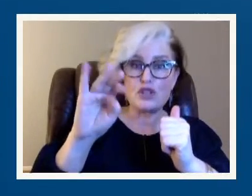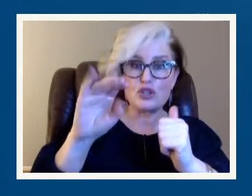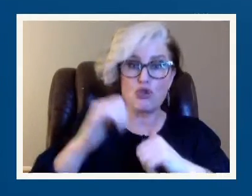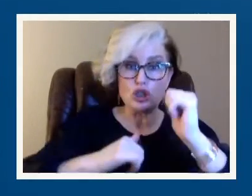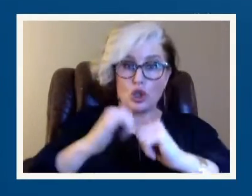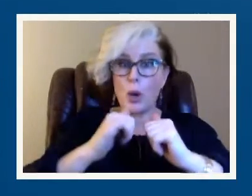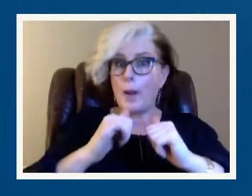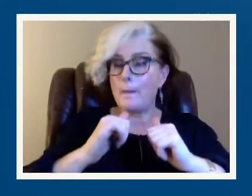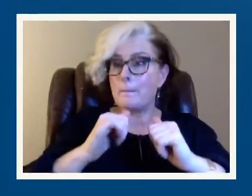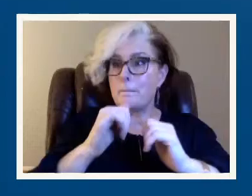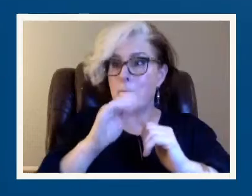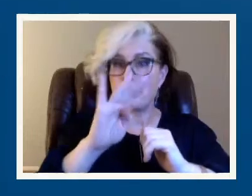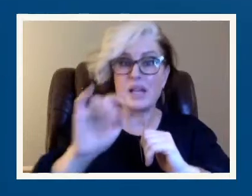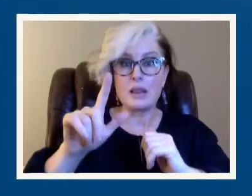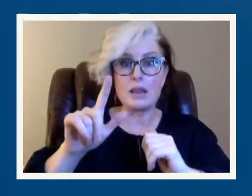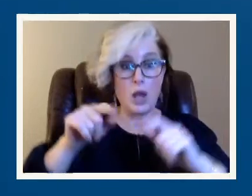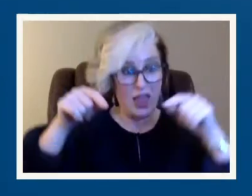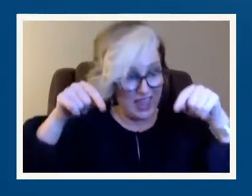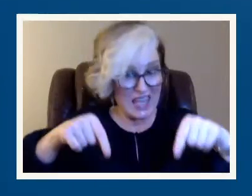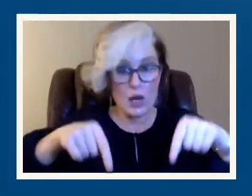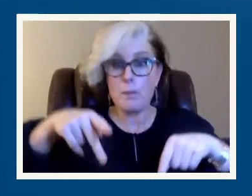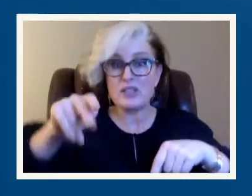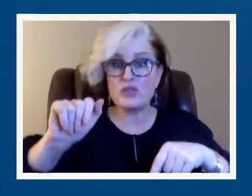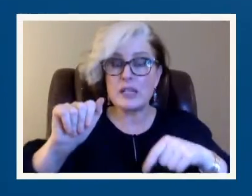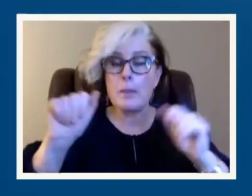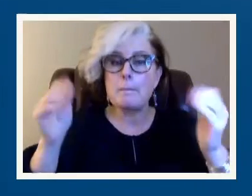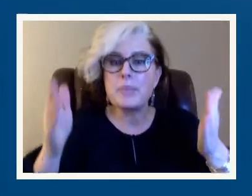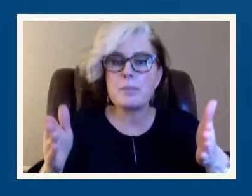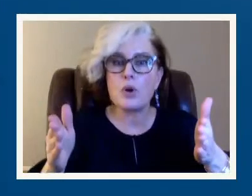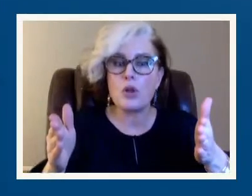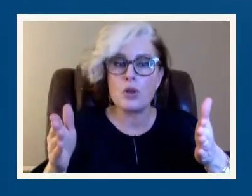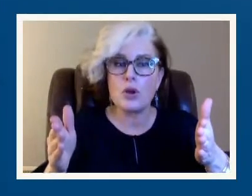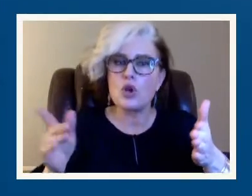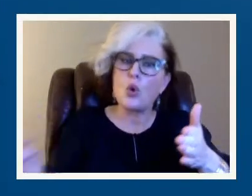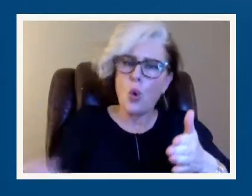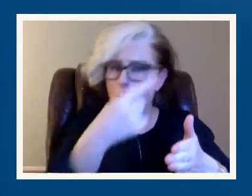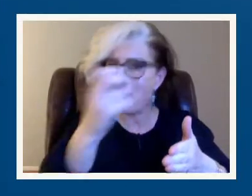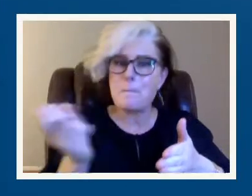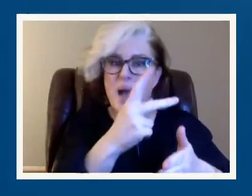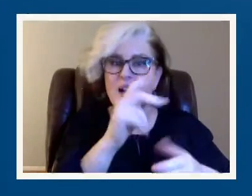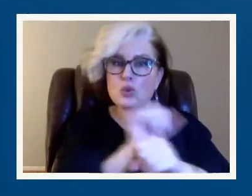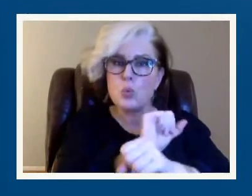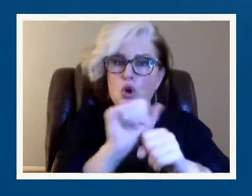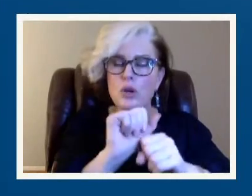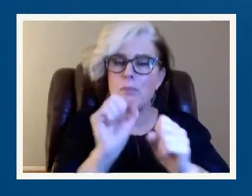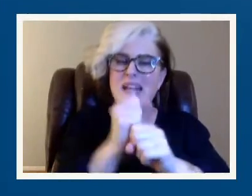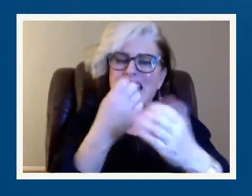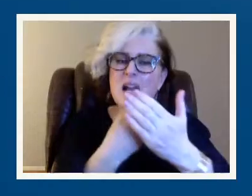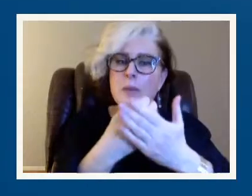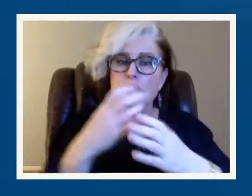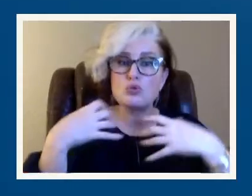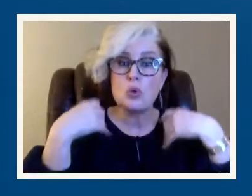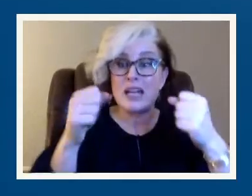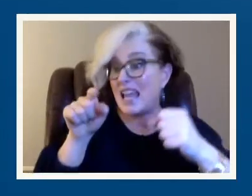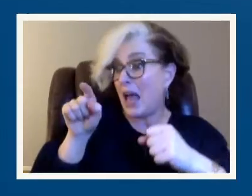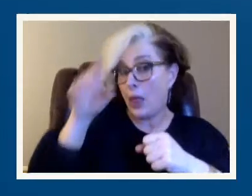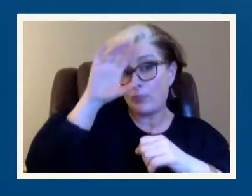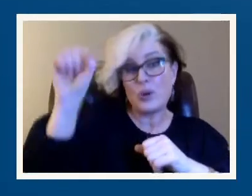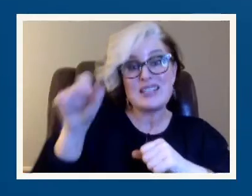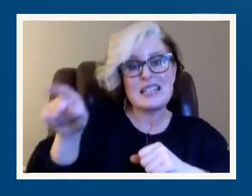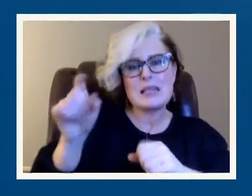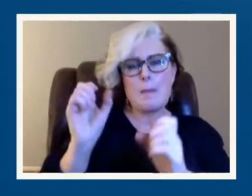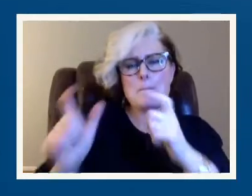more folks here in Pennsylvania and around the country to work and make our economy stronger. He's made the